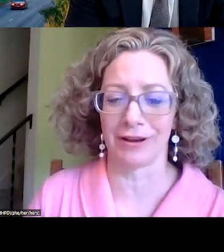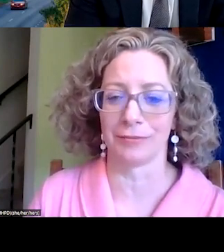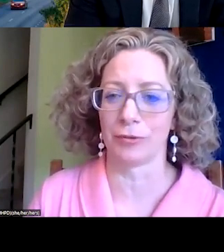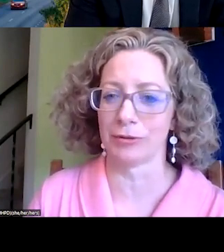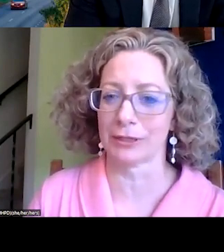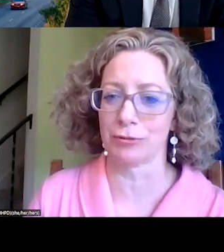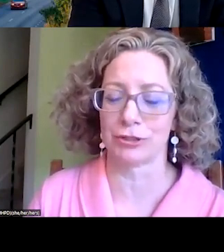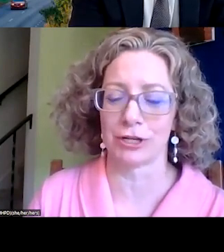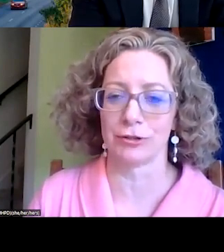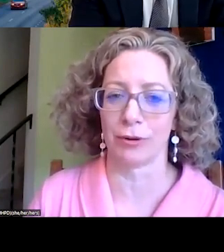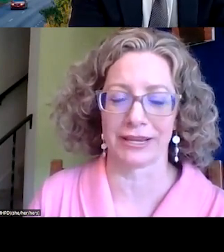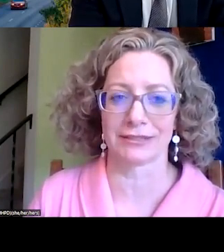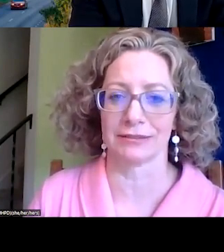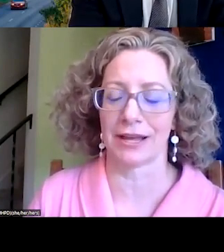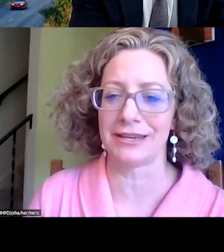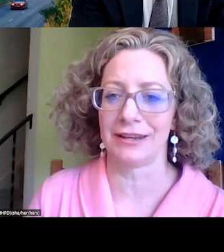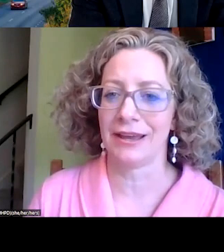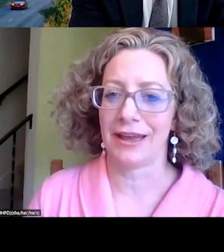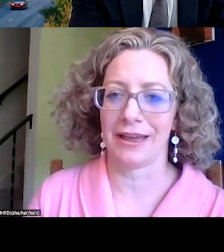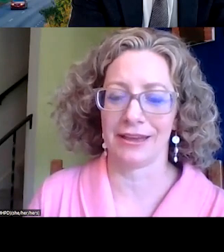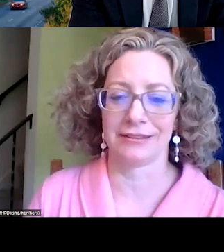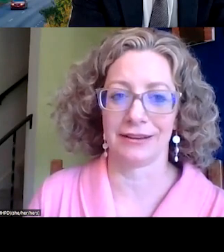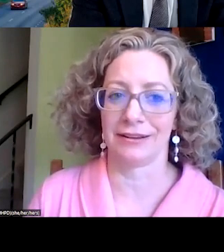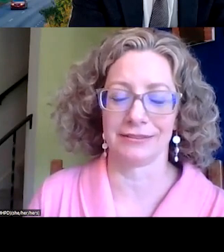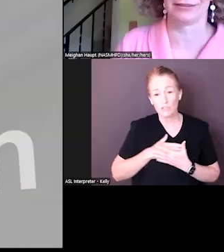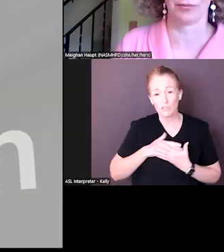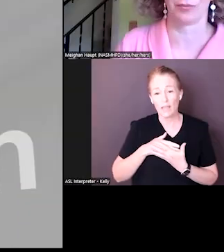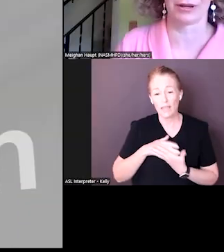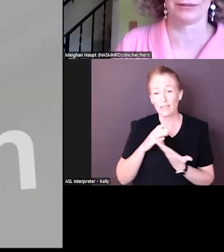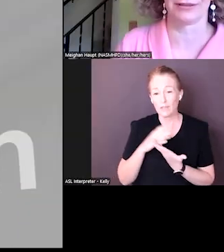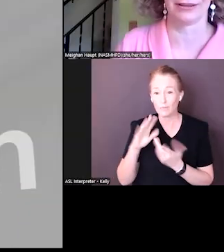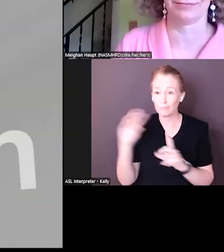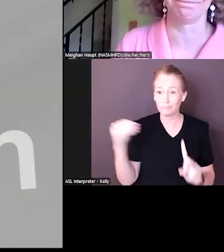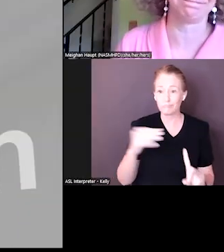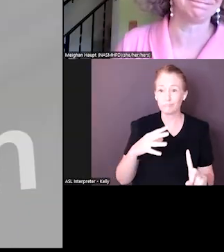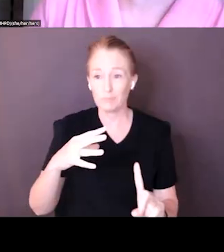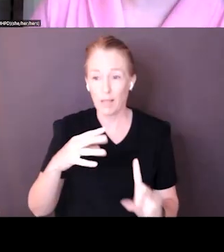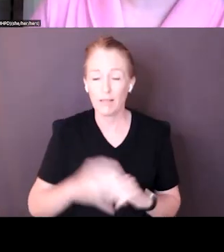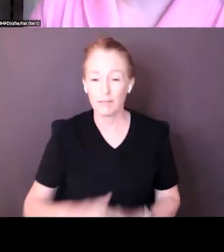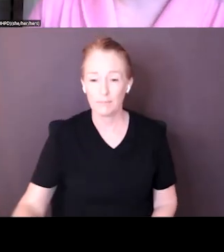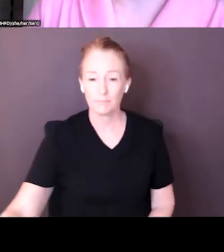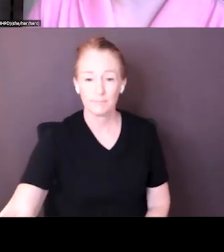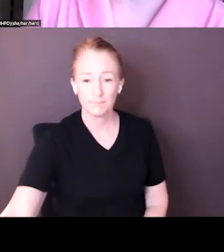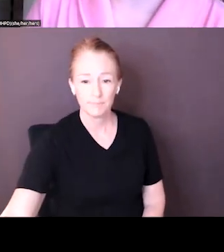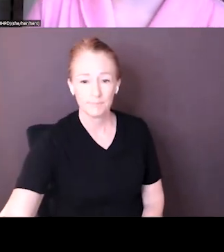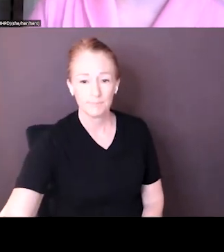people. We really appreciate you bringing it to light. And what a